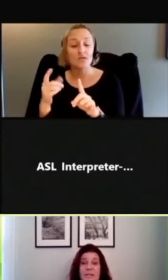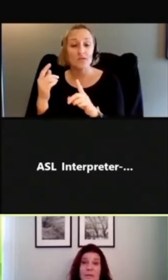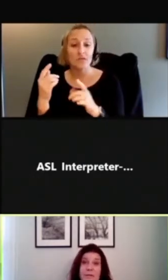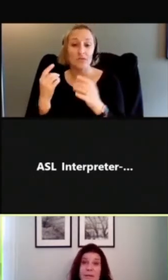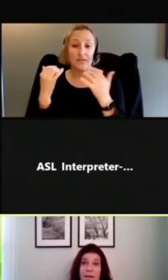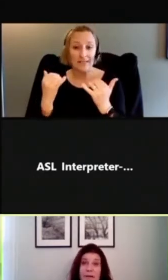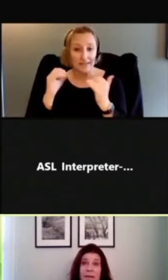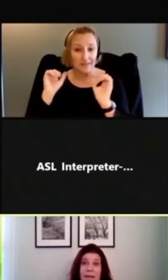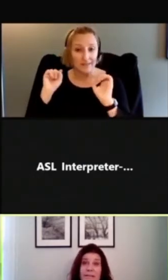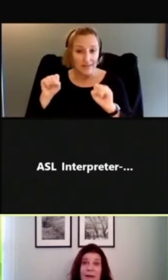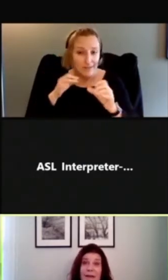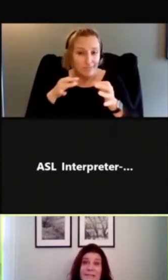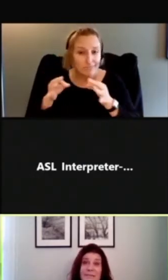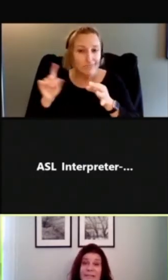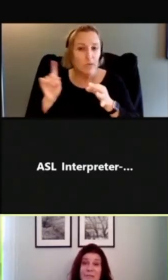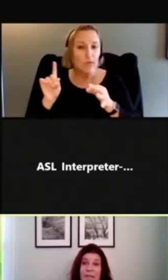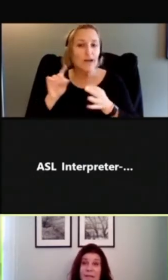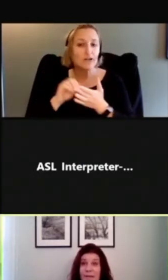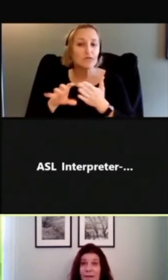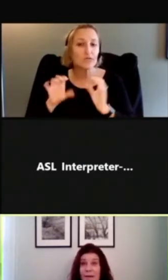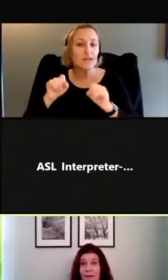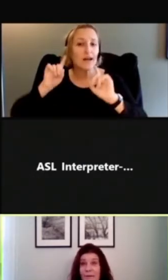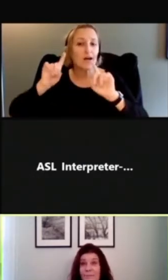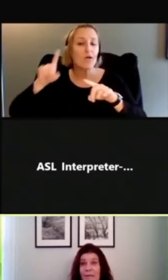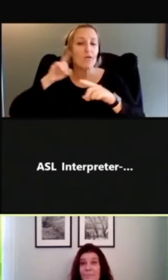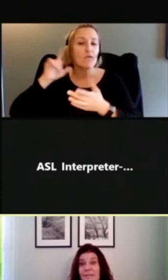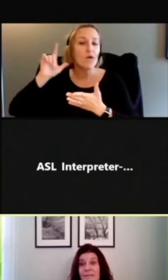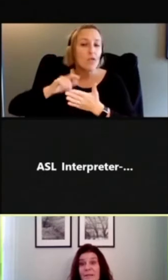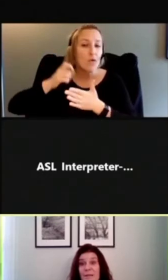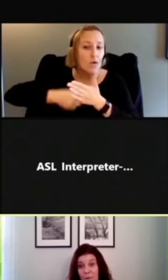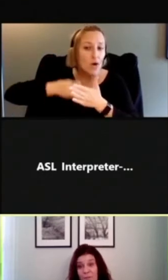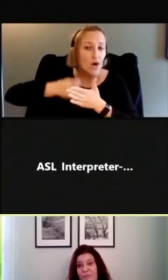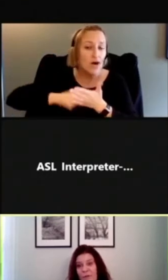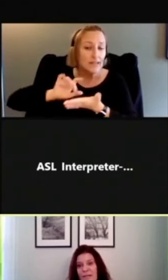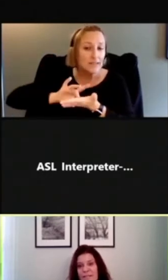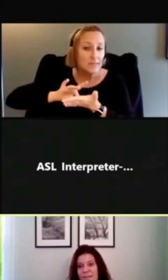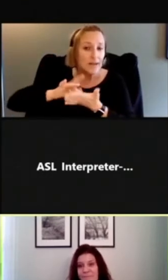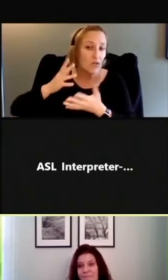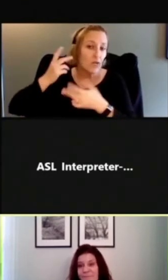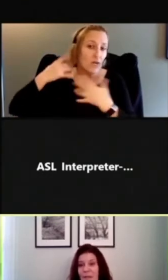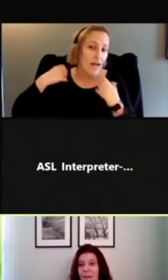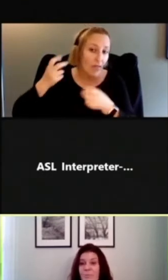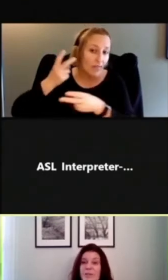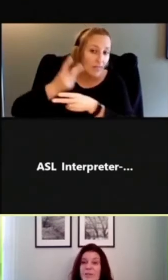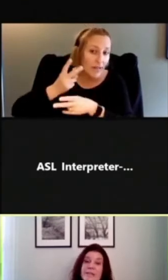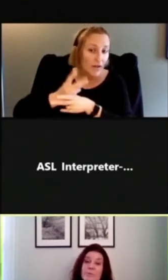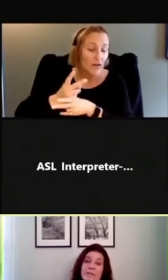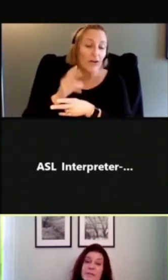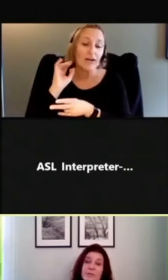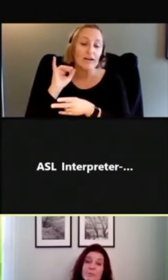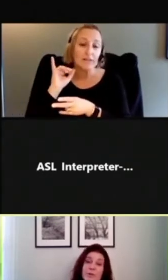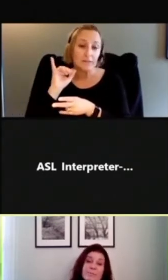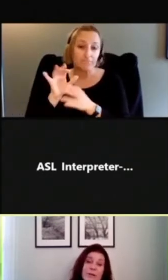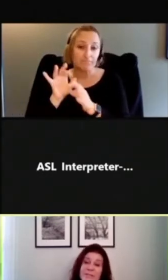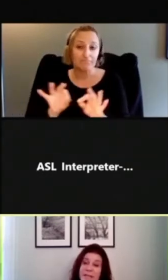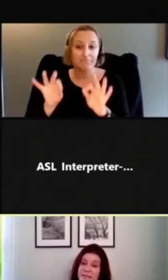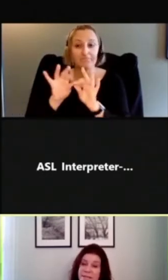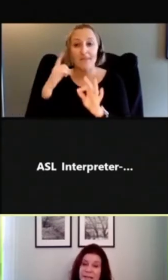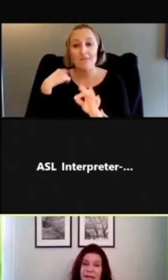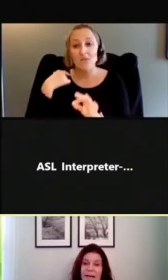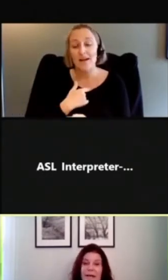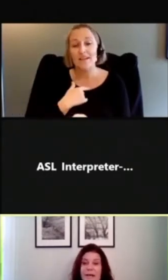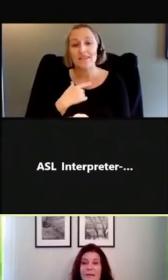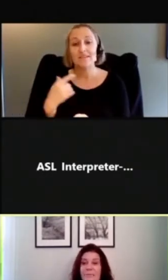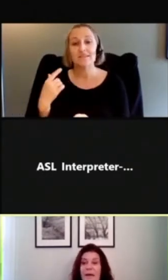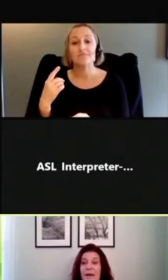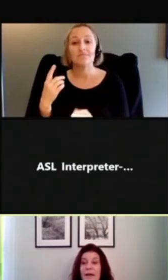low cost medical care. So that is definitely a big impetus and a big push for us. But you can see we've used pre and post